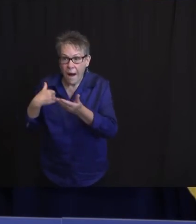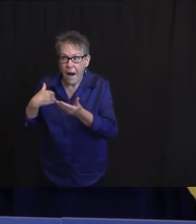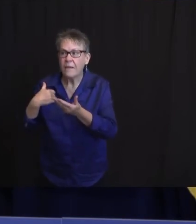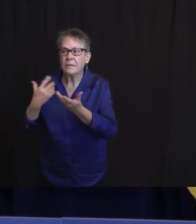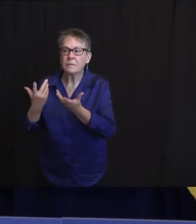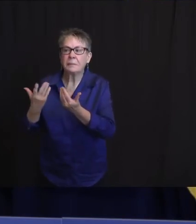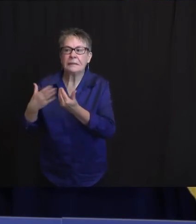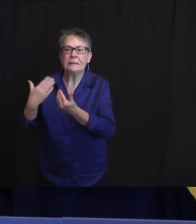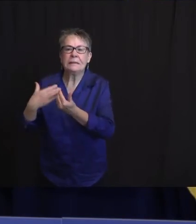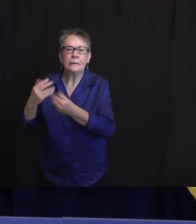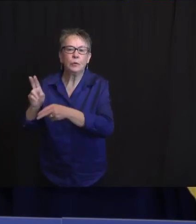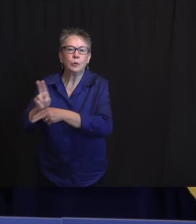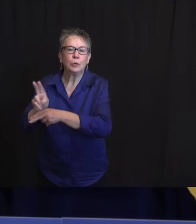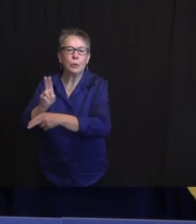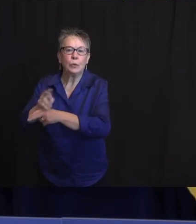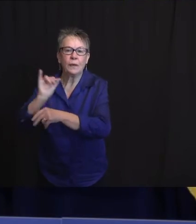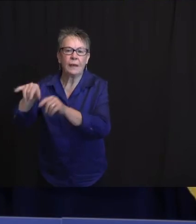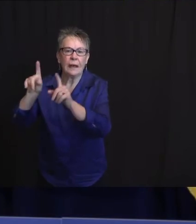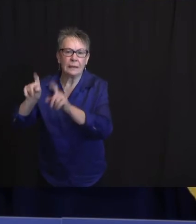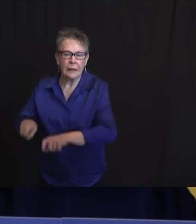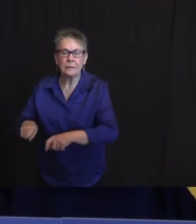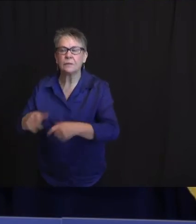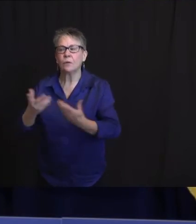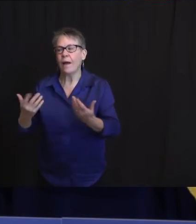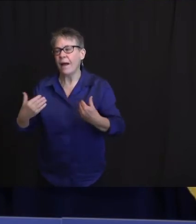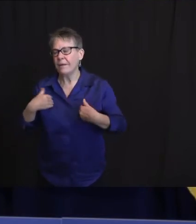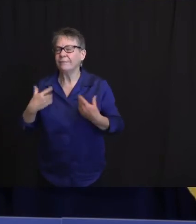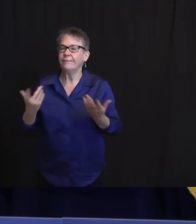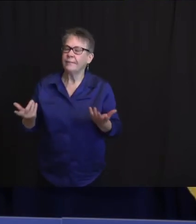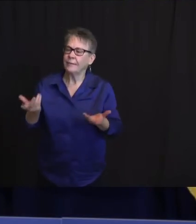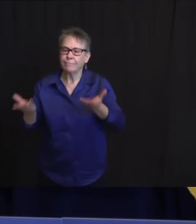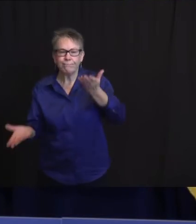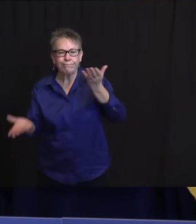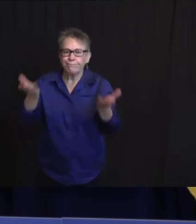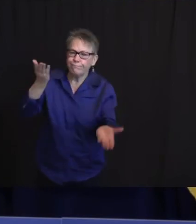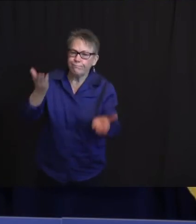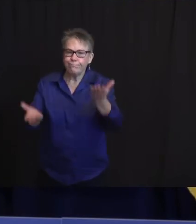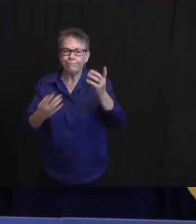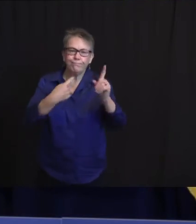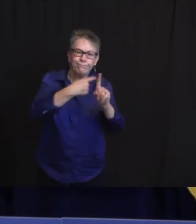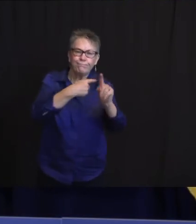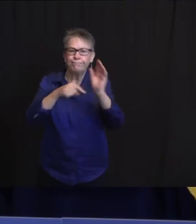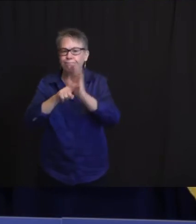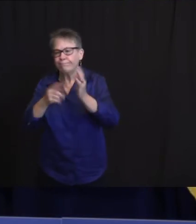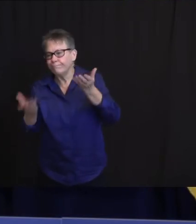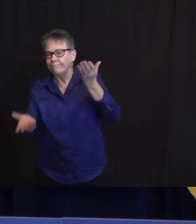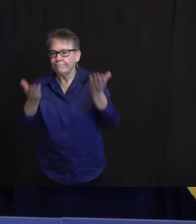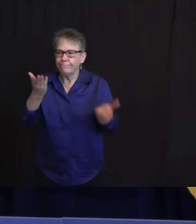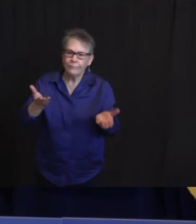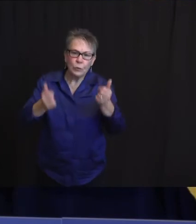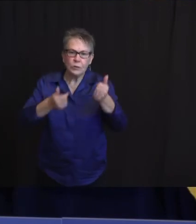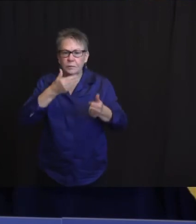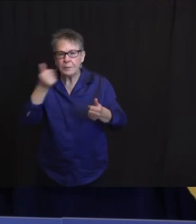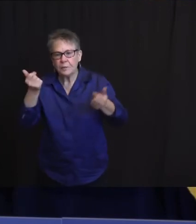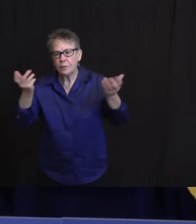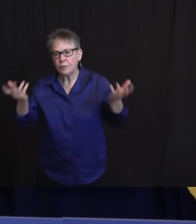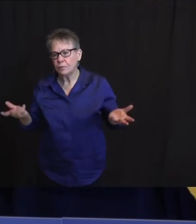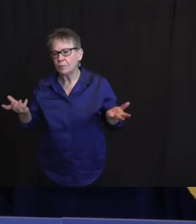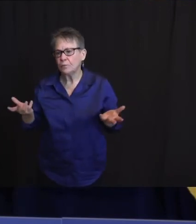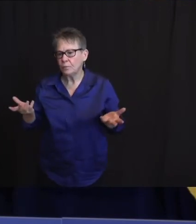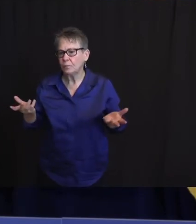department. We continue to connect these entities to our reporting database to get a fuller picture of the tests